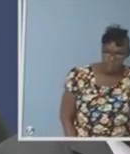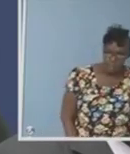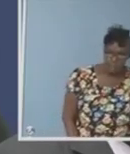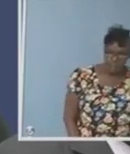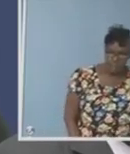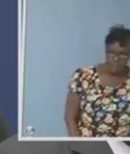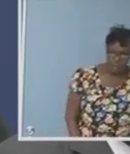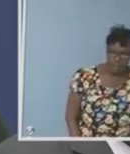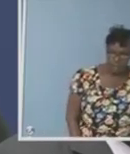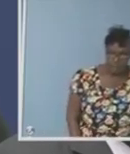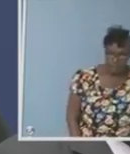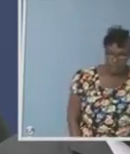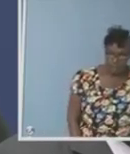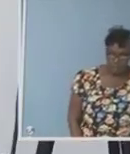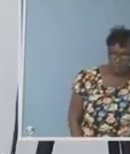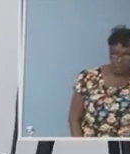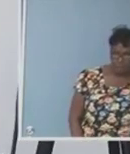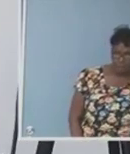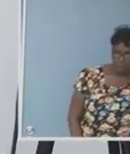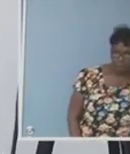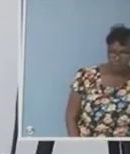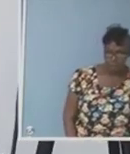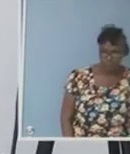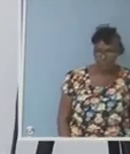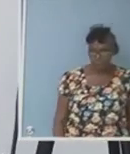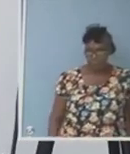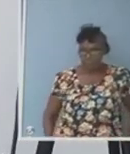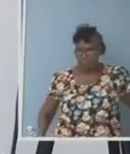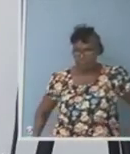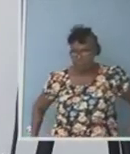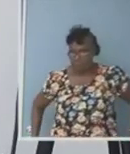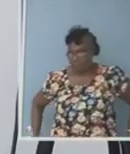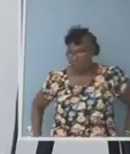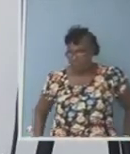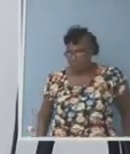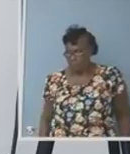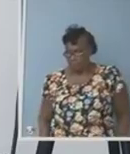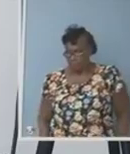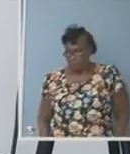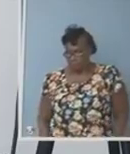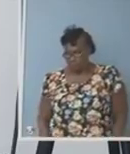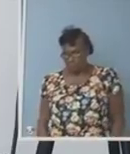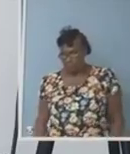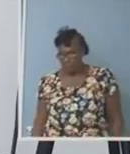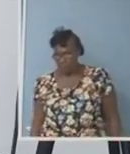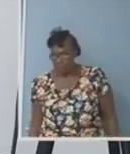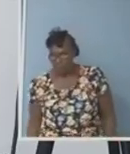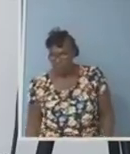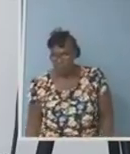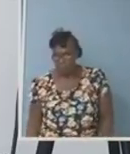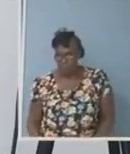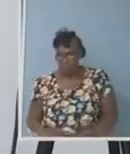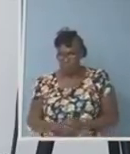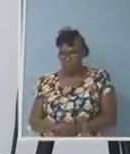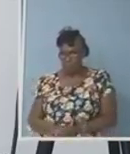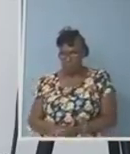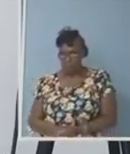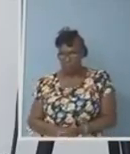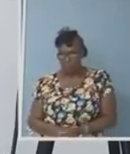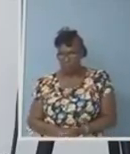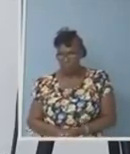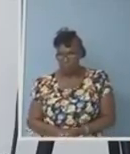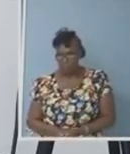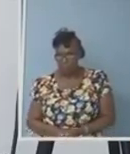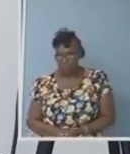Whitfield Turner from Identifier, Secretary Davidson-Celestine, as you have the mic. I just wanted to go back to something you mentioned earlier.